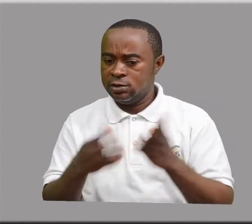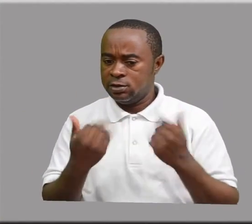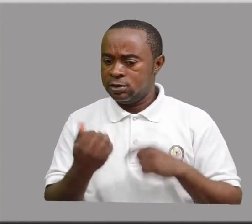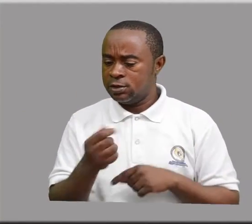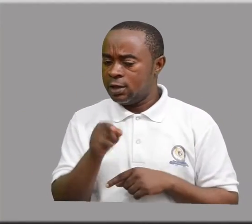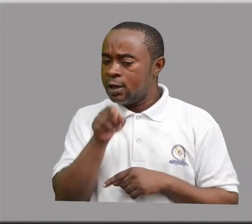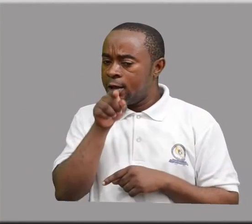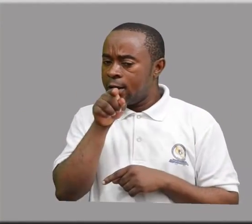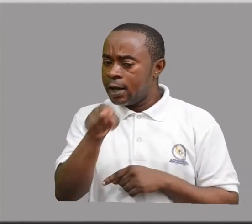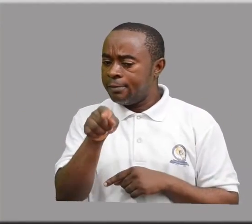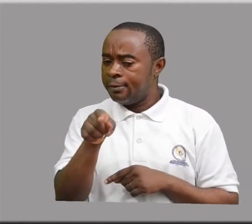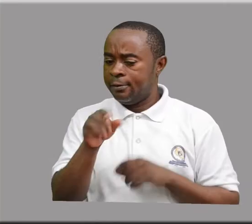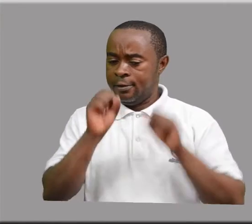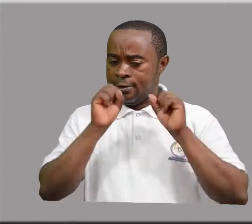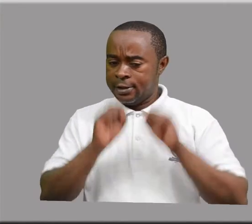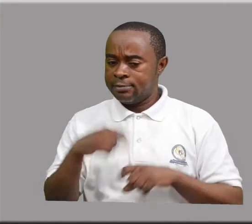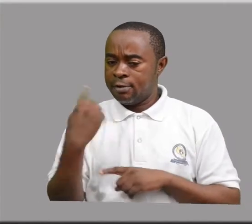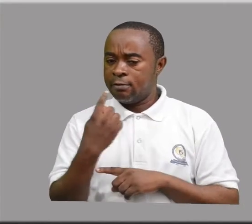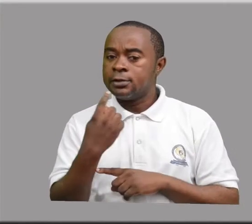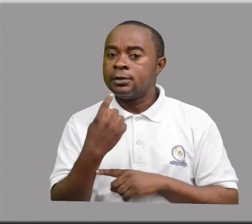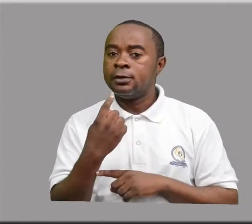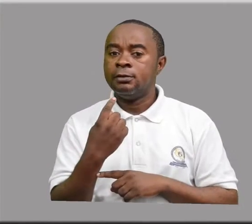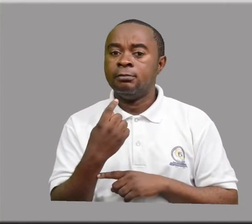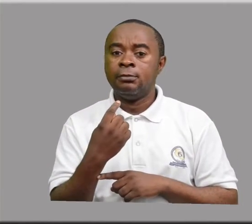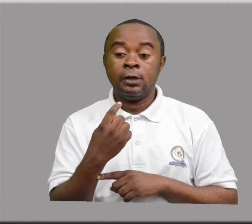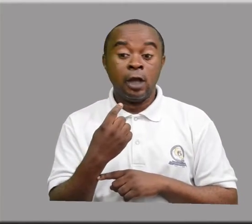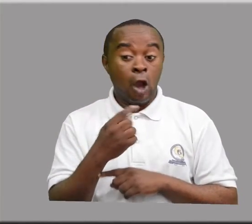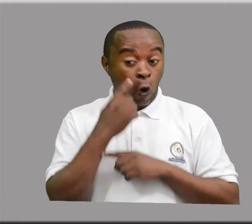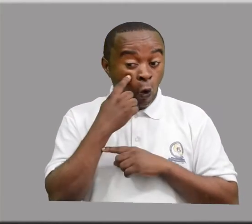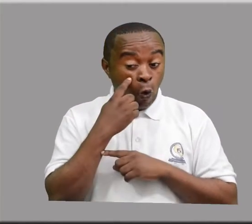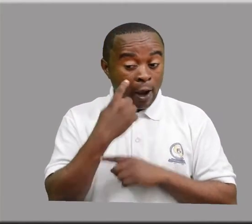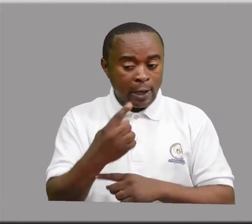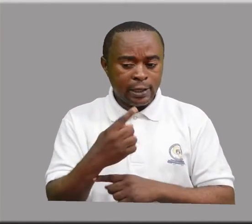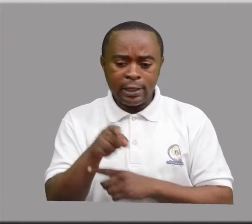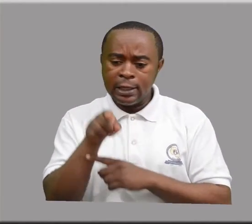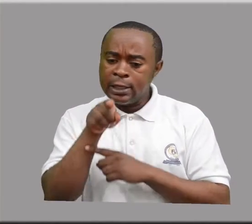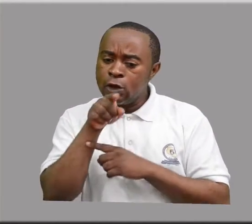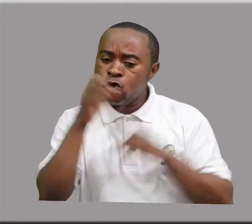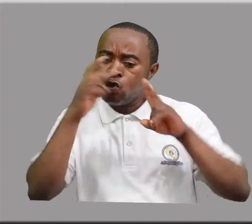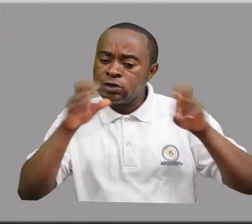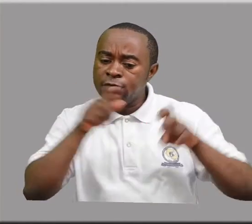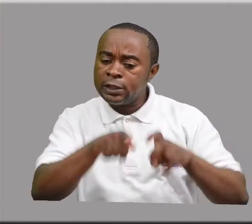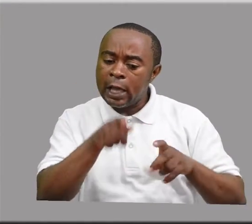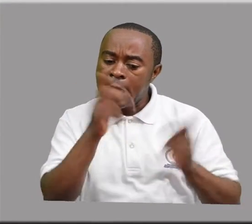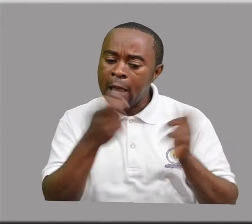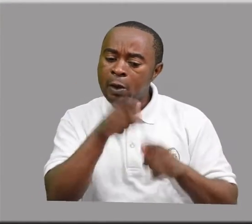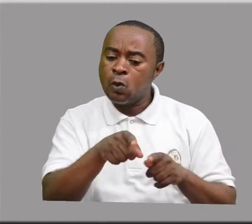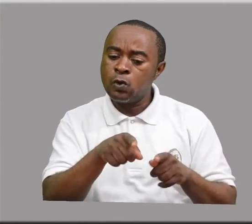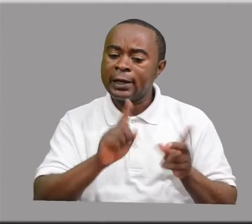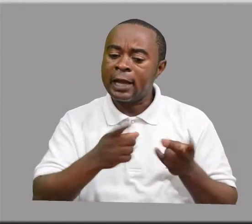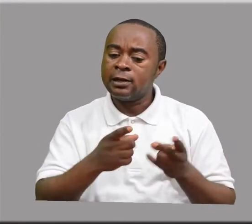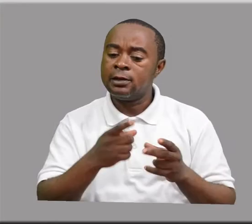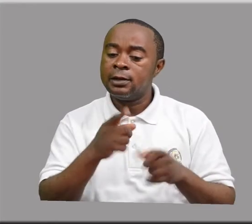is to find out who else has done something like that.